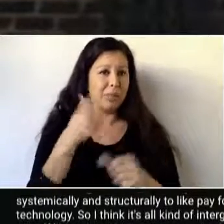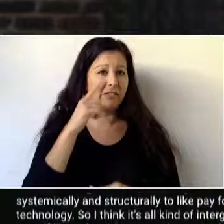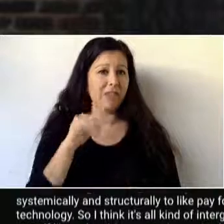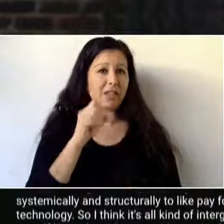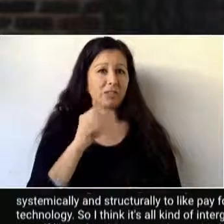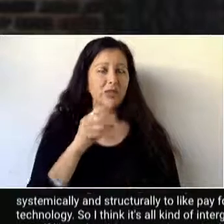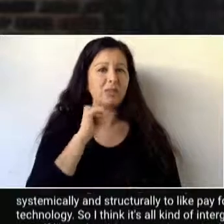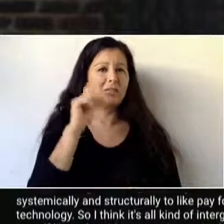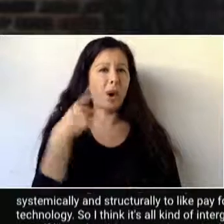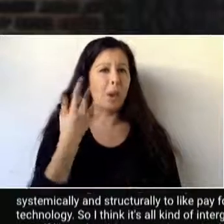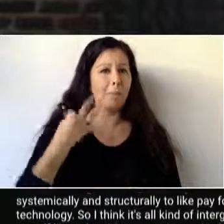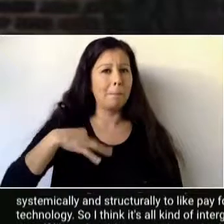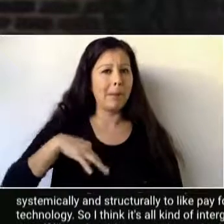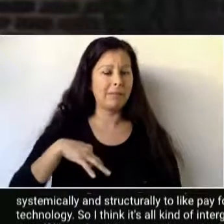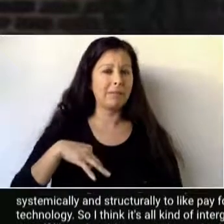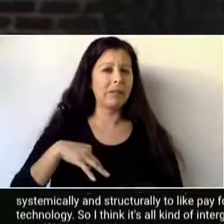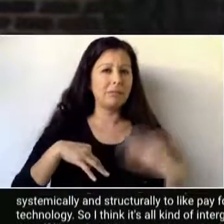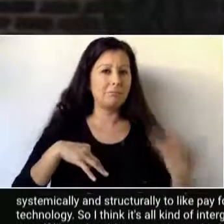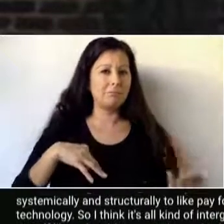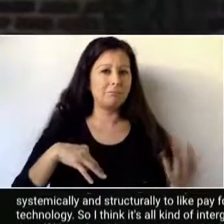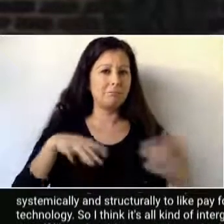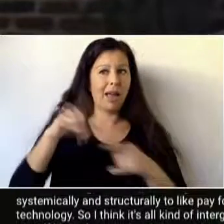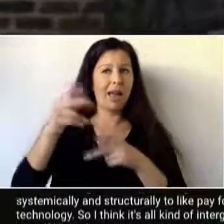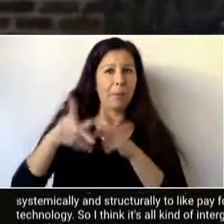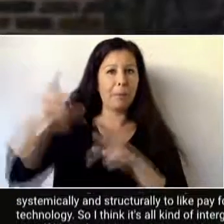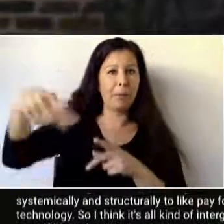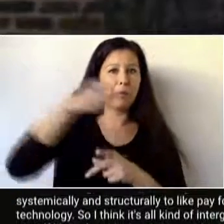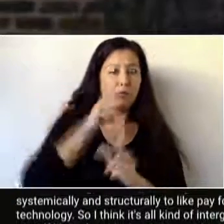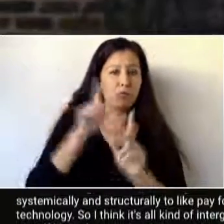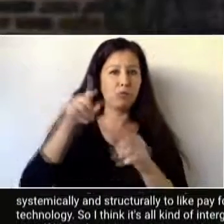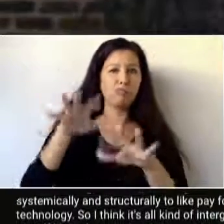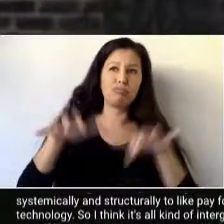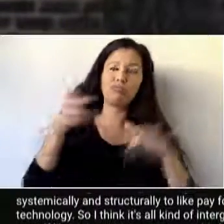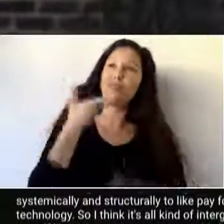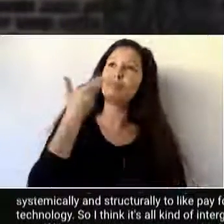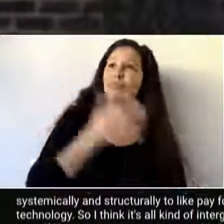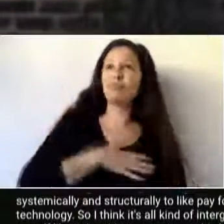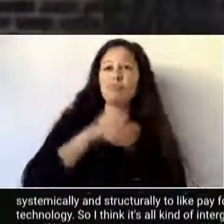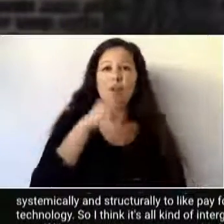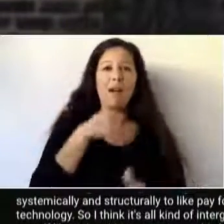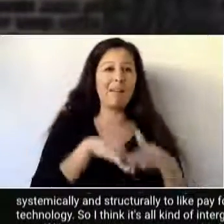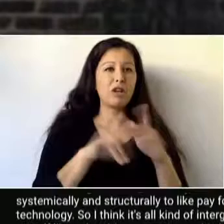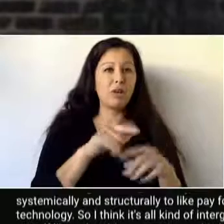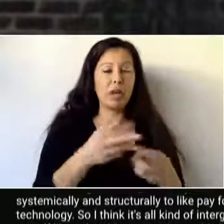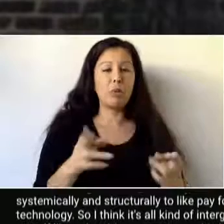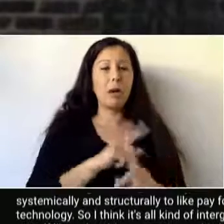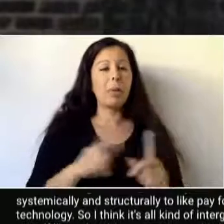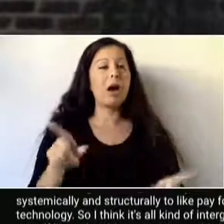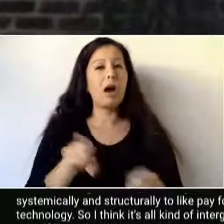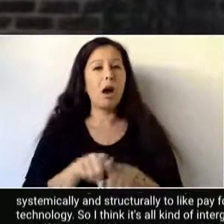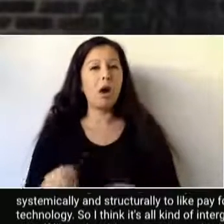So it not only benefits, you know, the other people that, you know, are also don't have access to this, but also